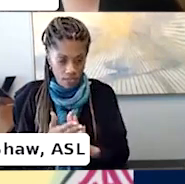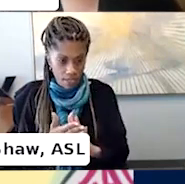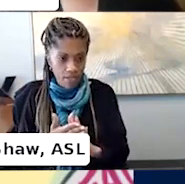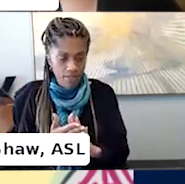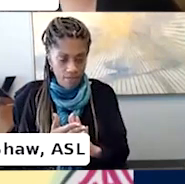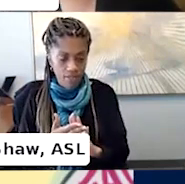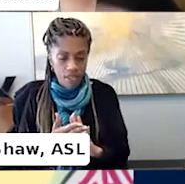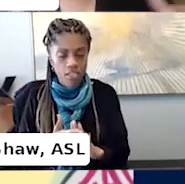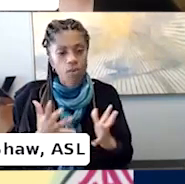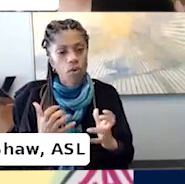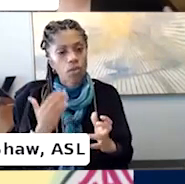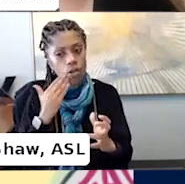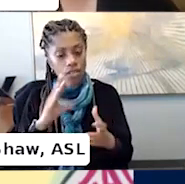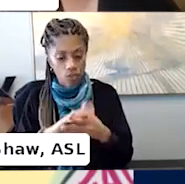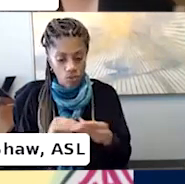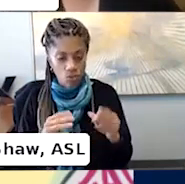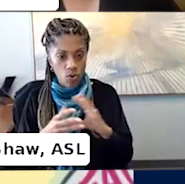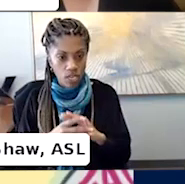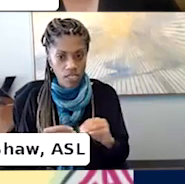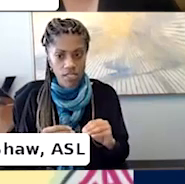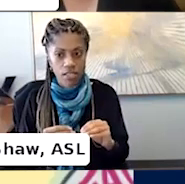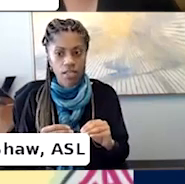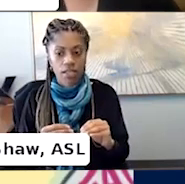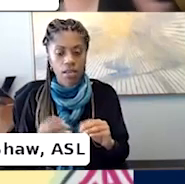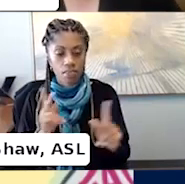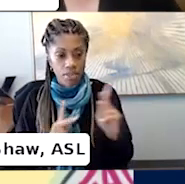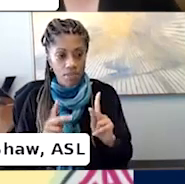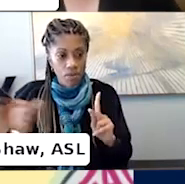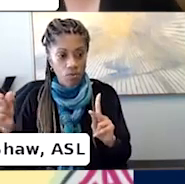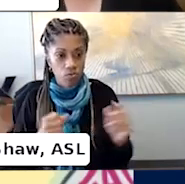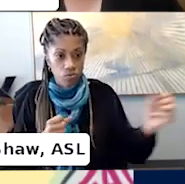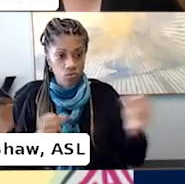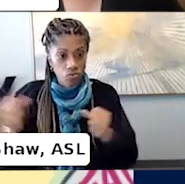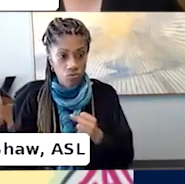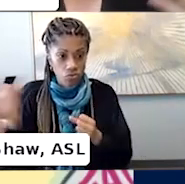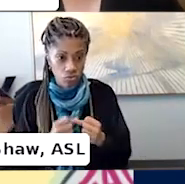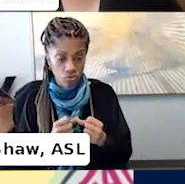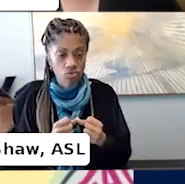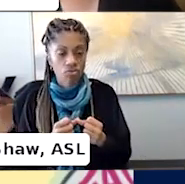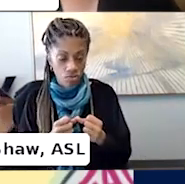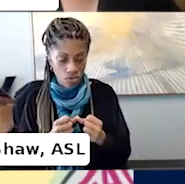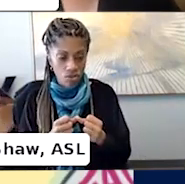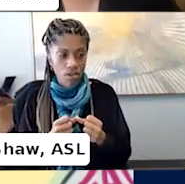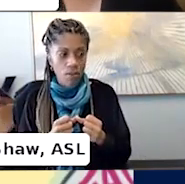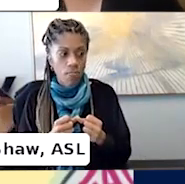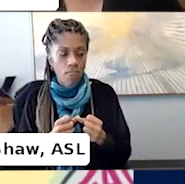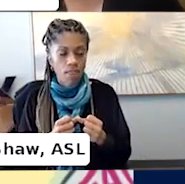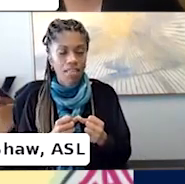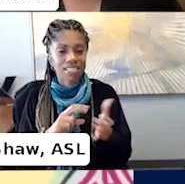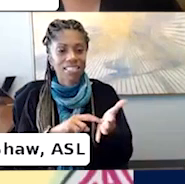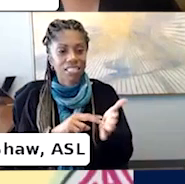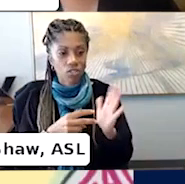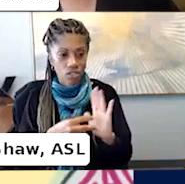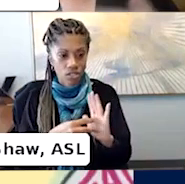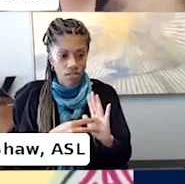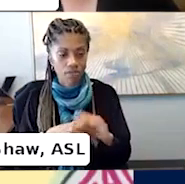intentional, that we bring people together. That conversation actually came from a 40-minute uninterrupted conversation that Josh and Sarah